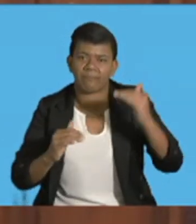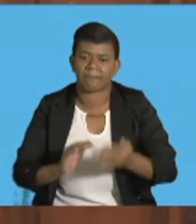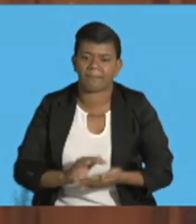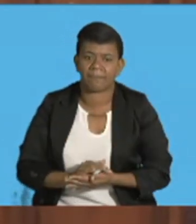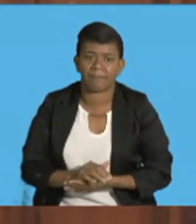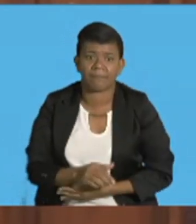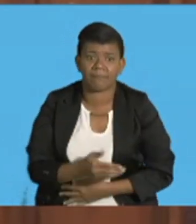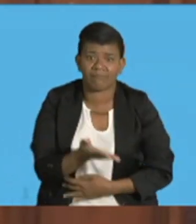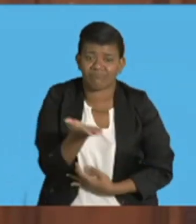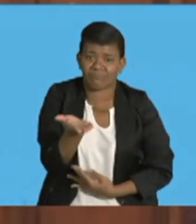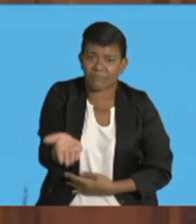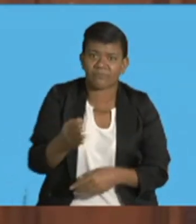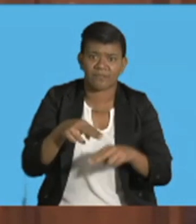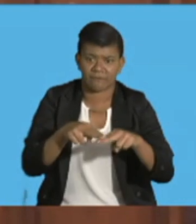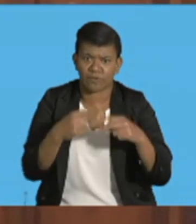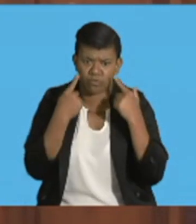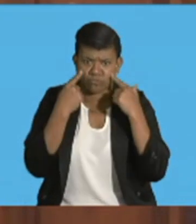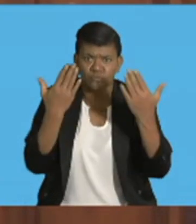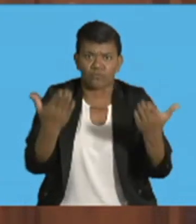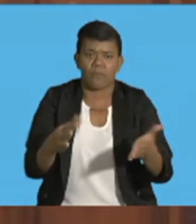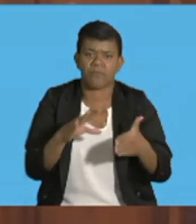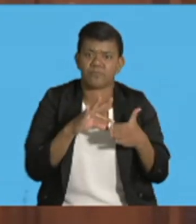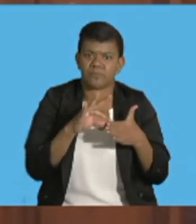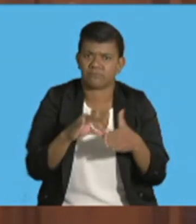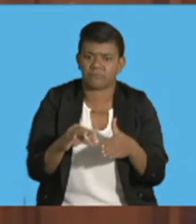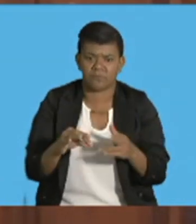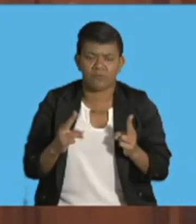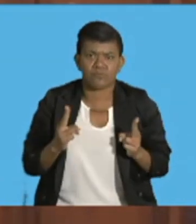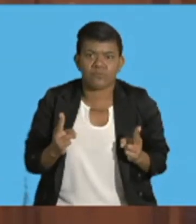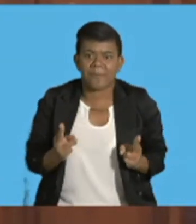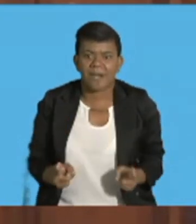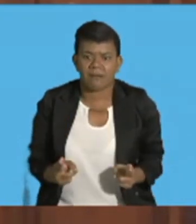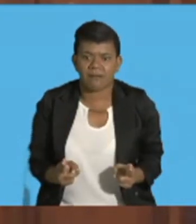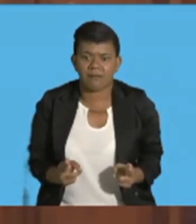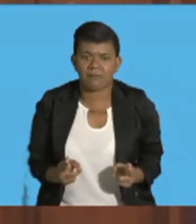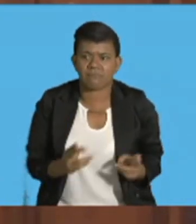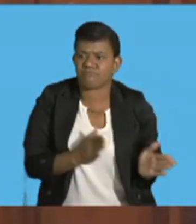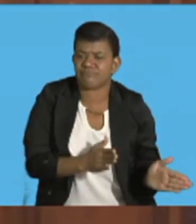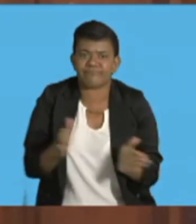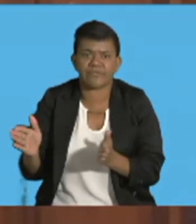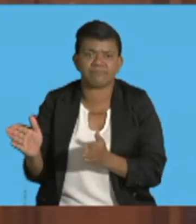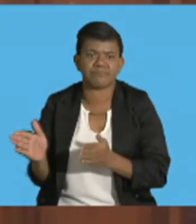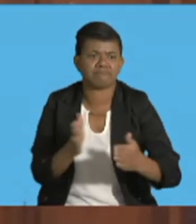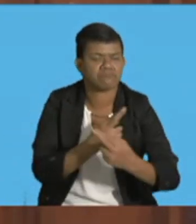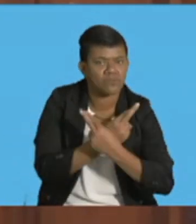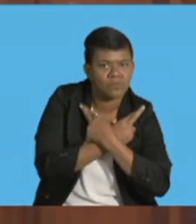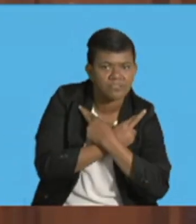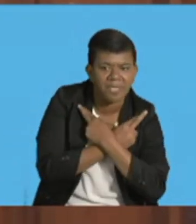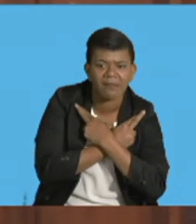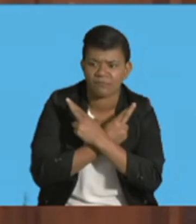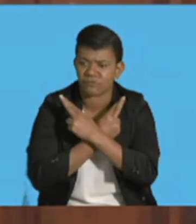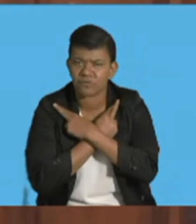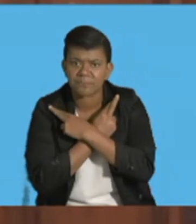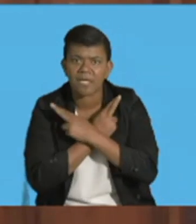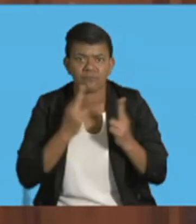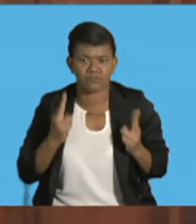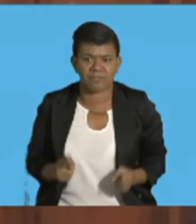the private sector, civil society, academia, media, and others. In October